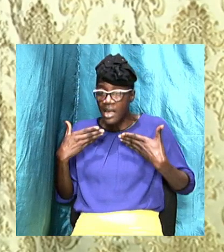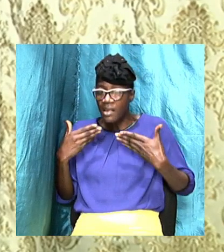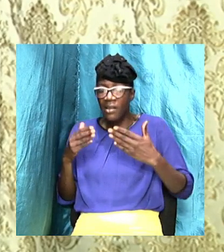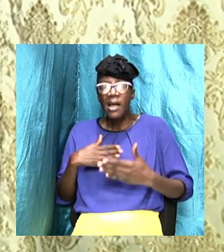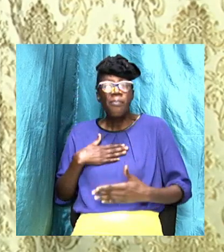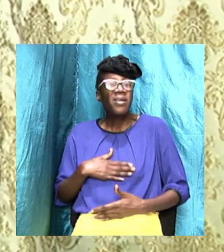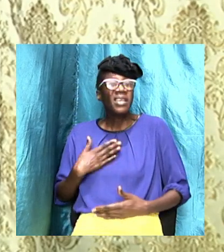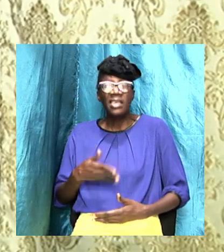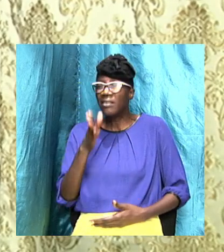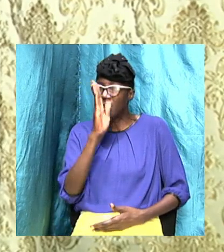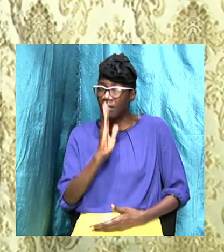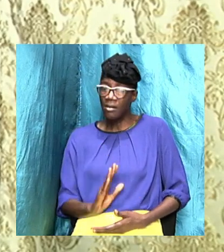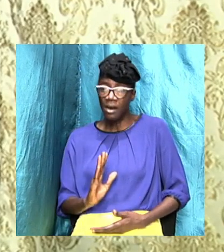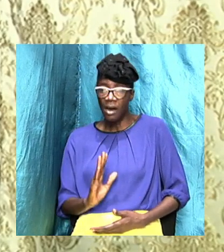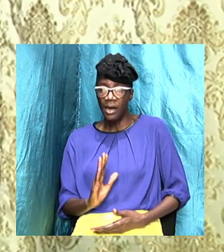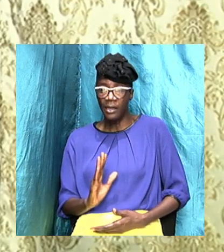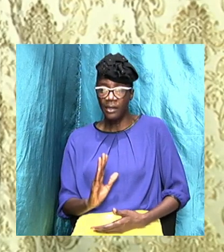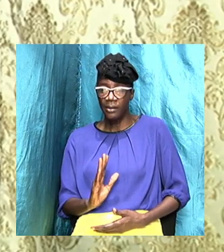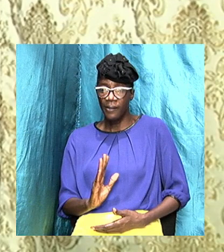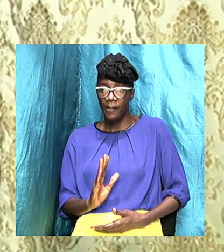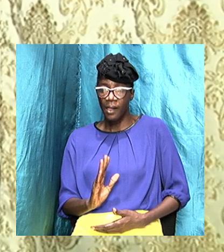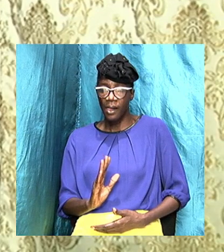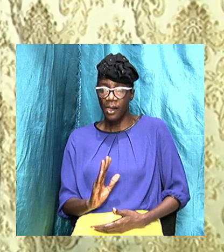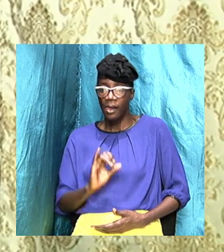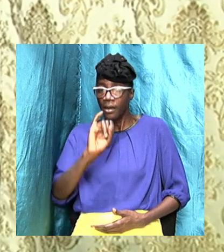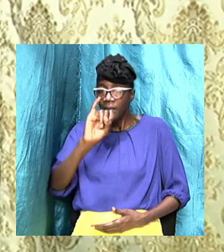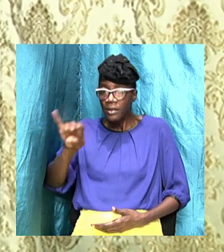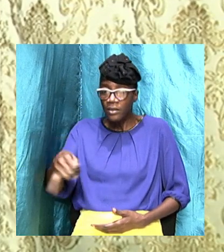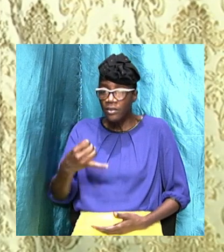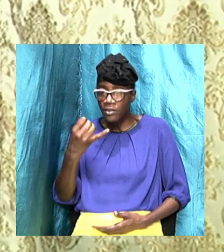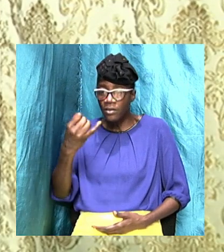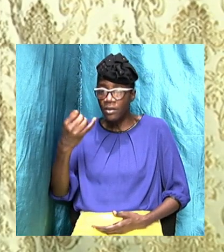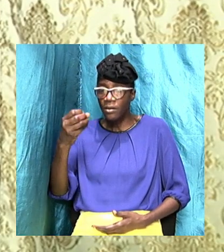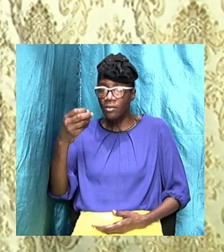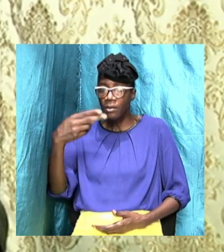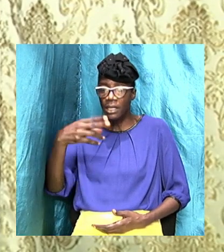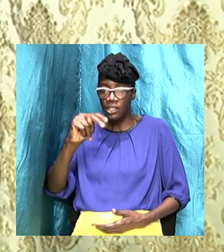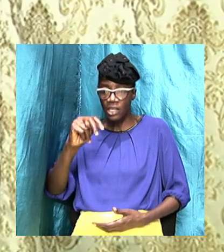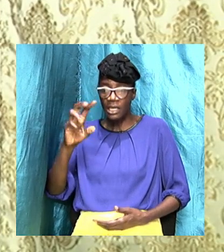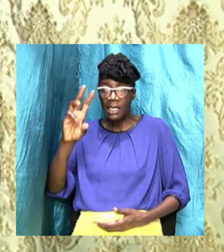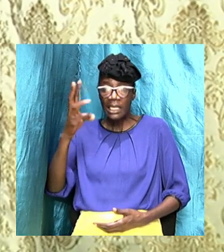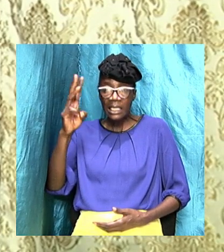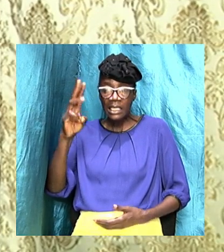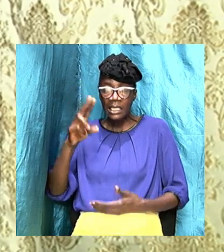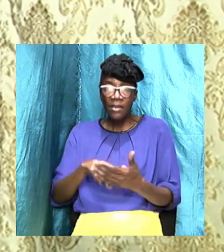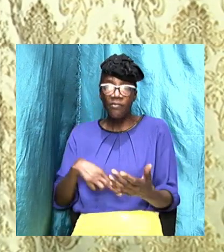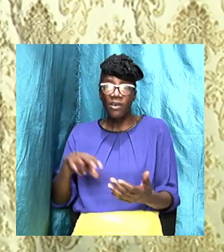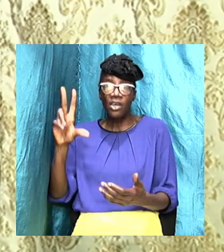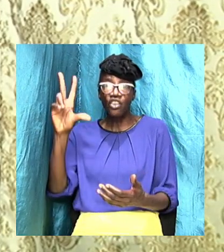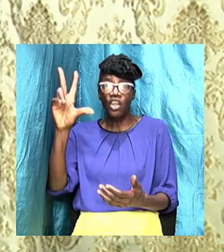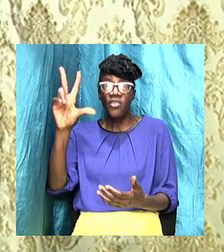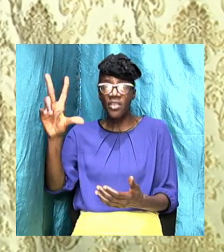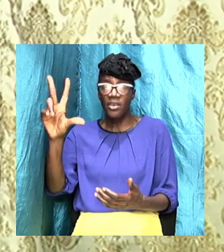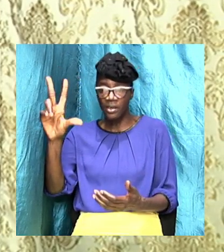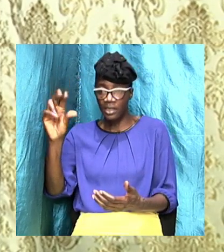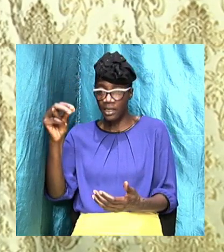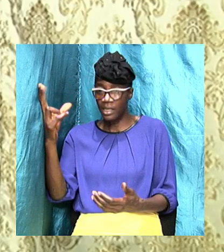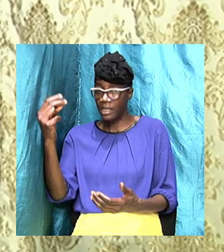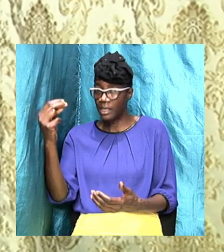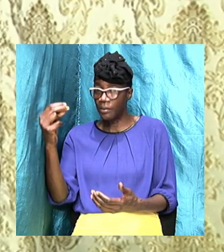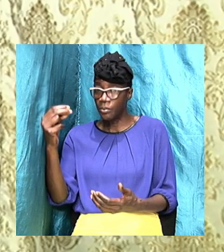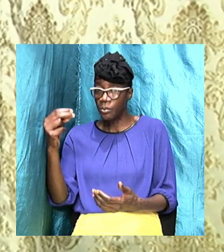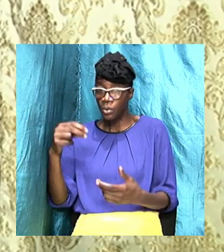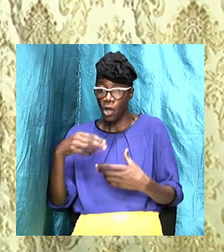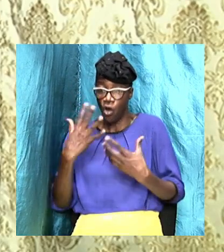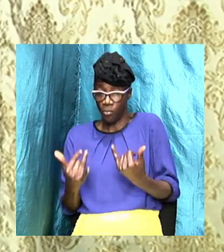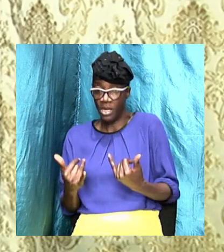as we had mentioned earlier on. And John 16 verse 13, how it be hit, when he, the Spirit of truth,